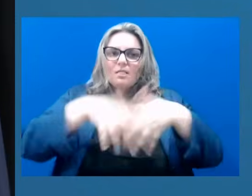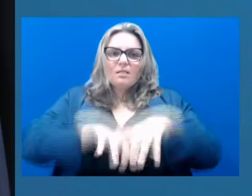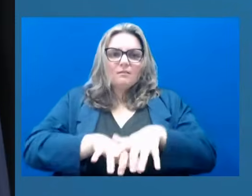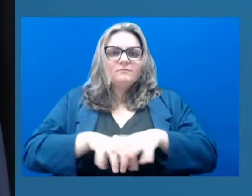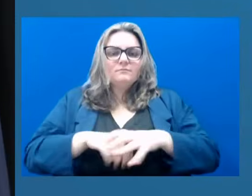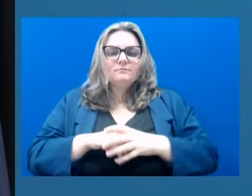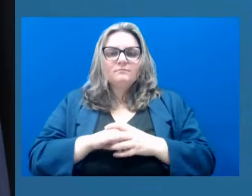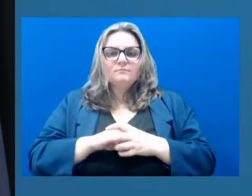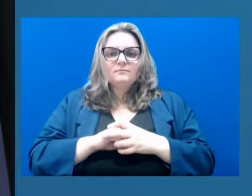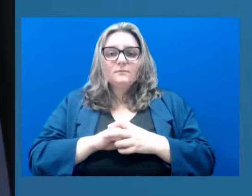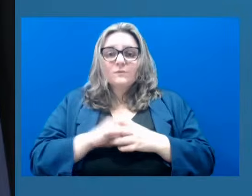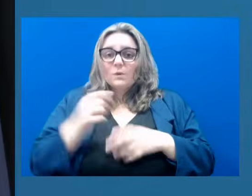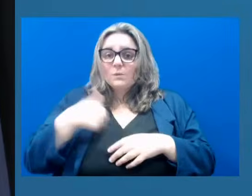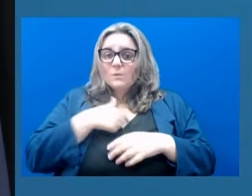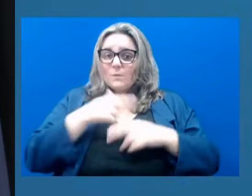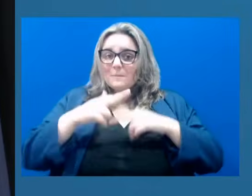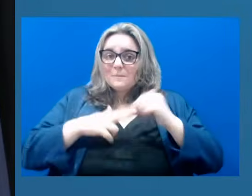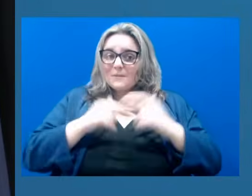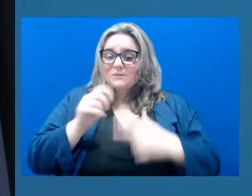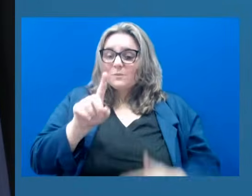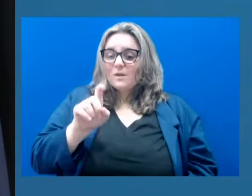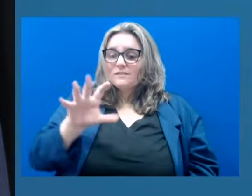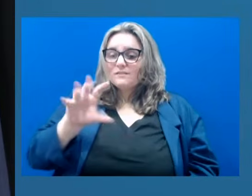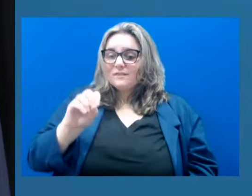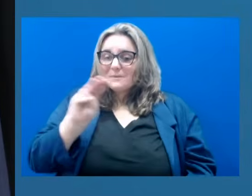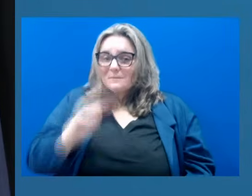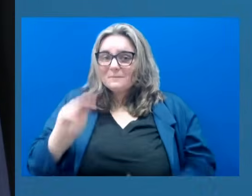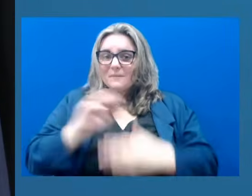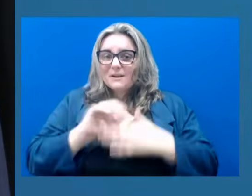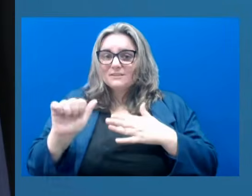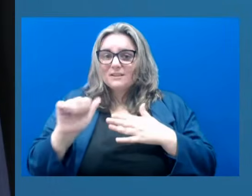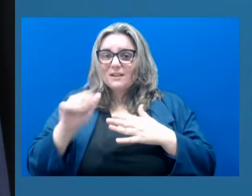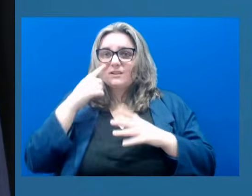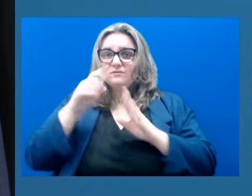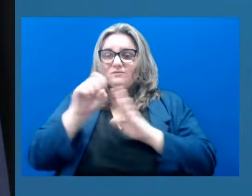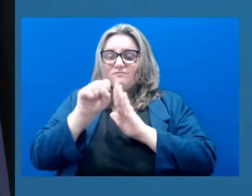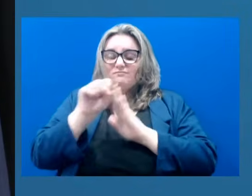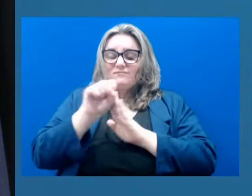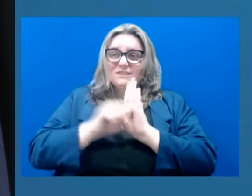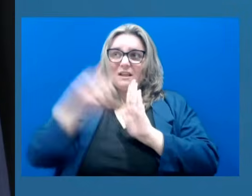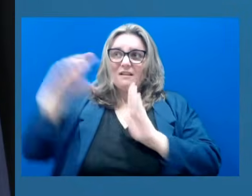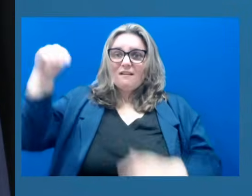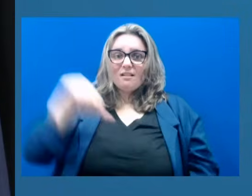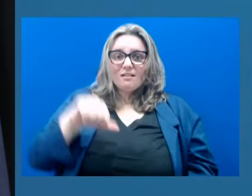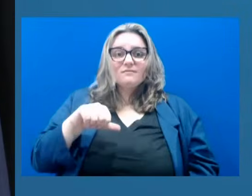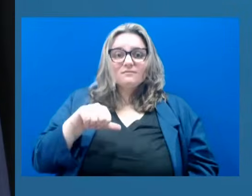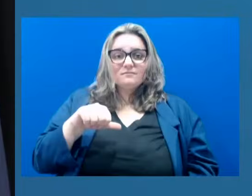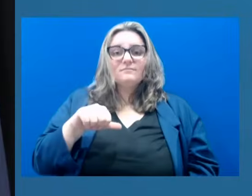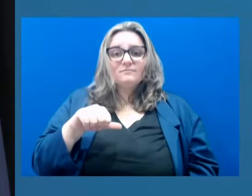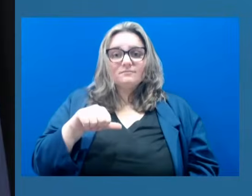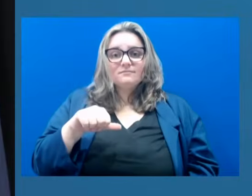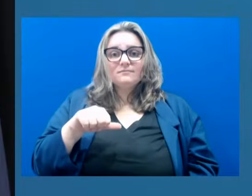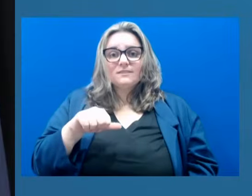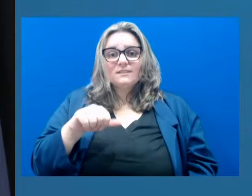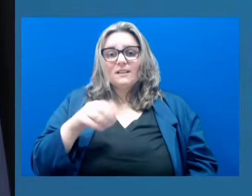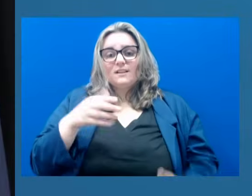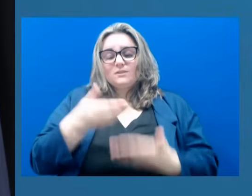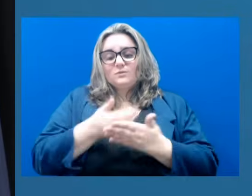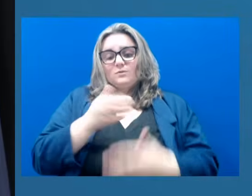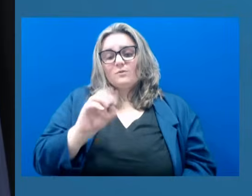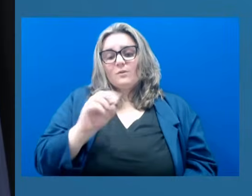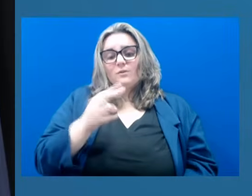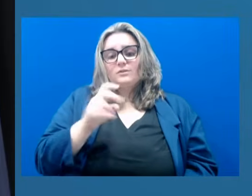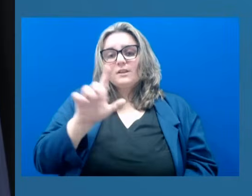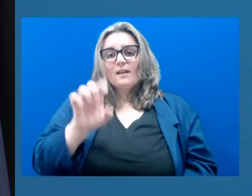with $150 million of state funding. It's a shining example of New Rochelle's ambitious plan and vision